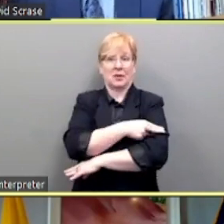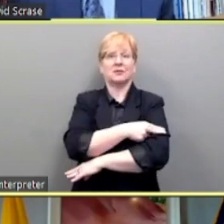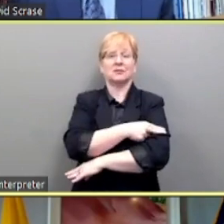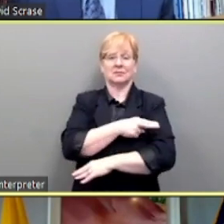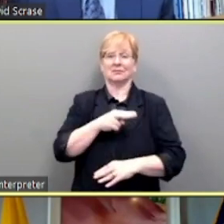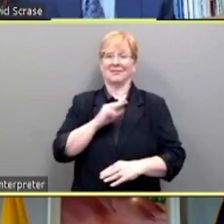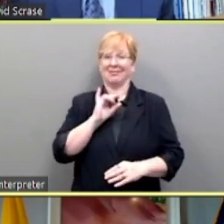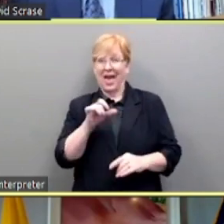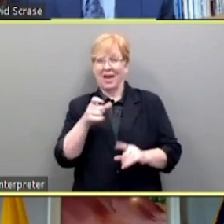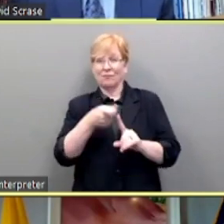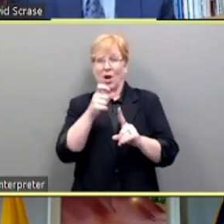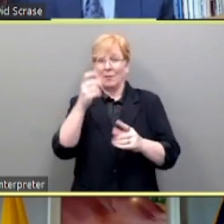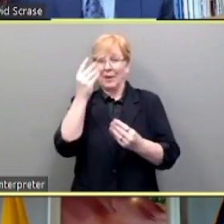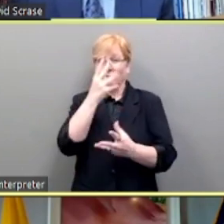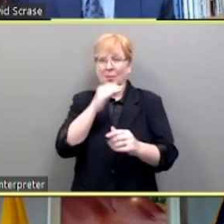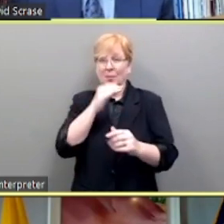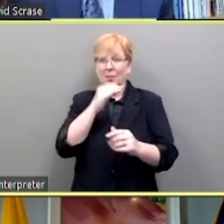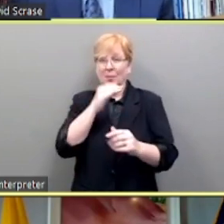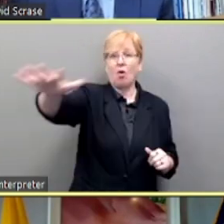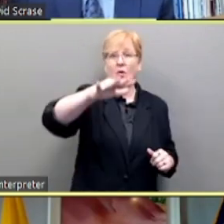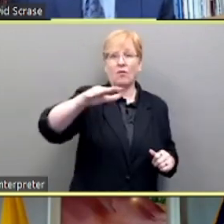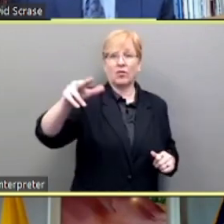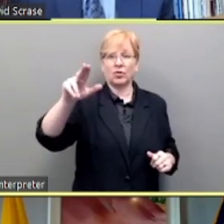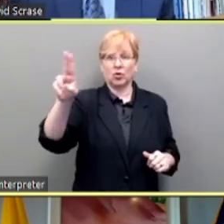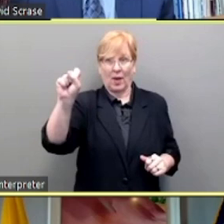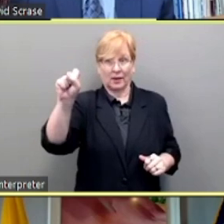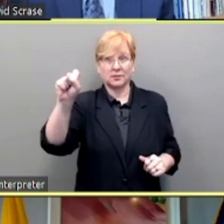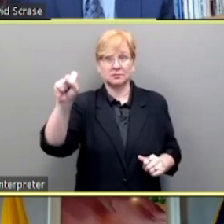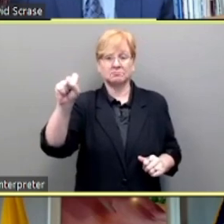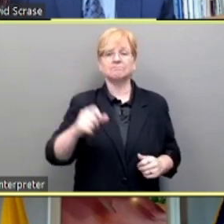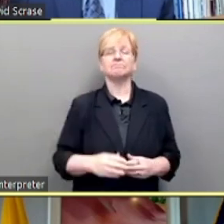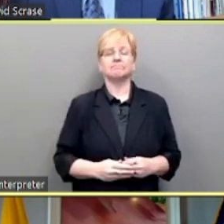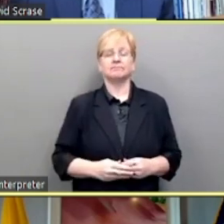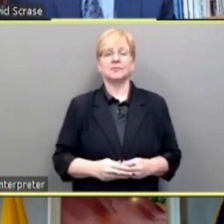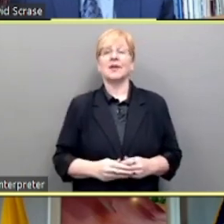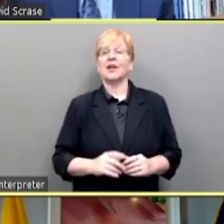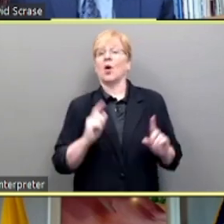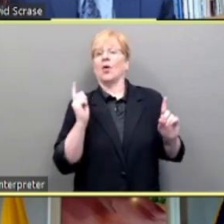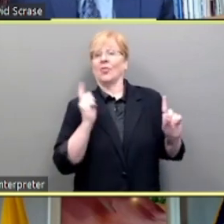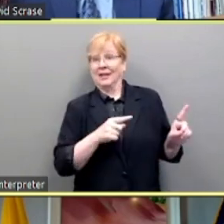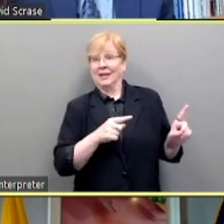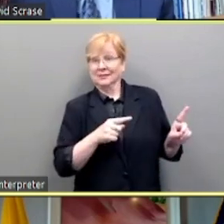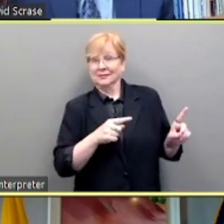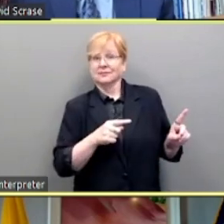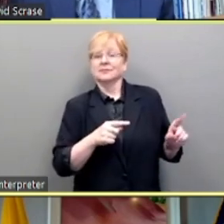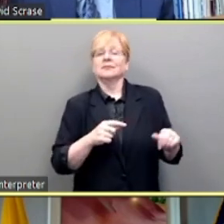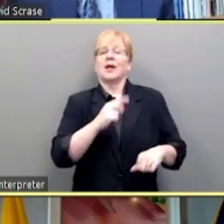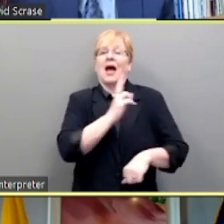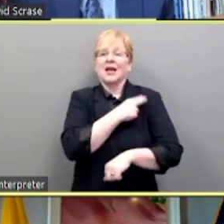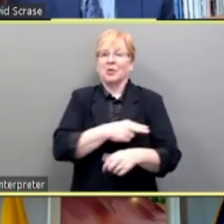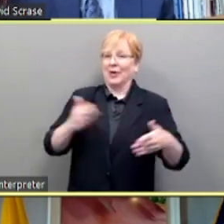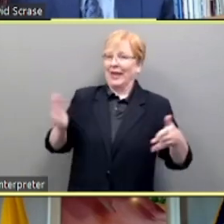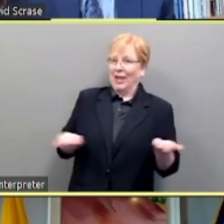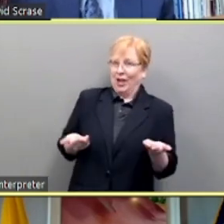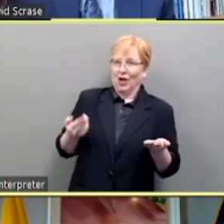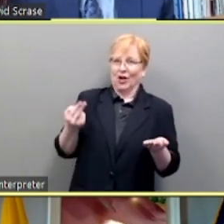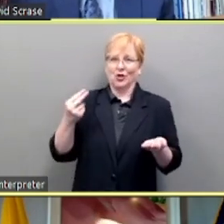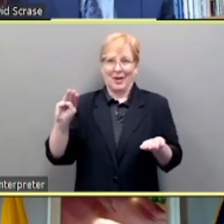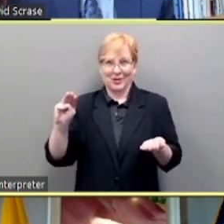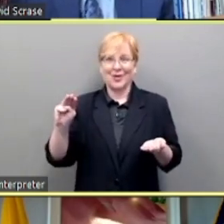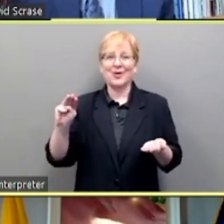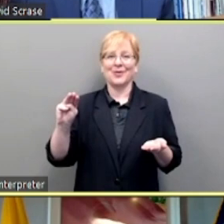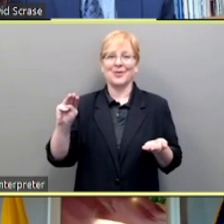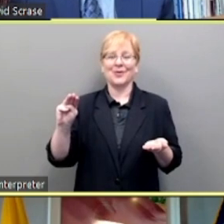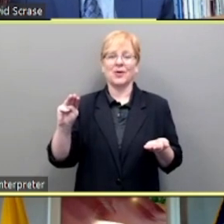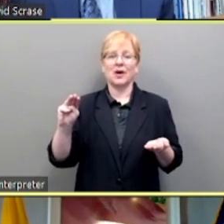data, not by locality. Next slide, please, shows hospitalization rates in New Mexico. One thing that's a little